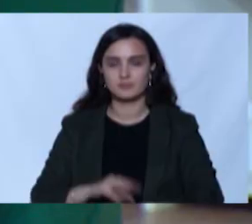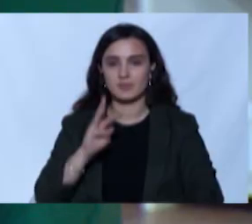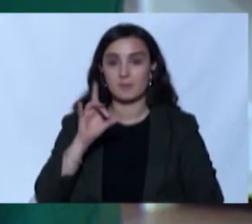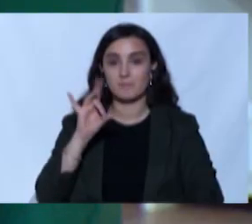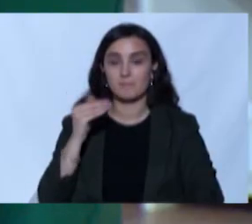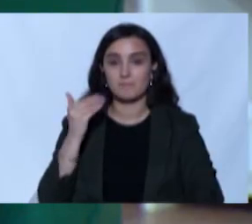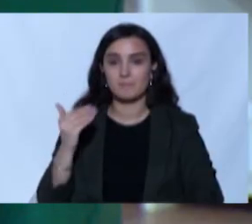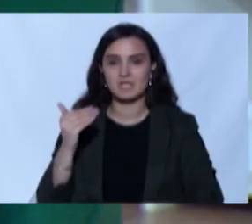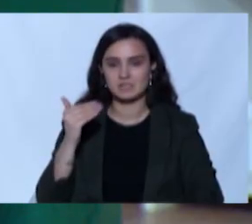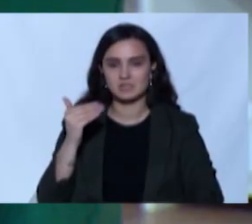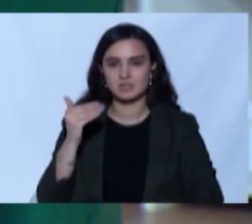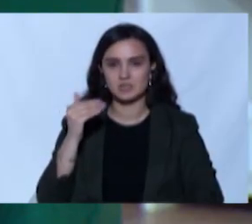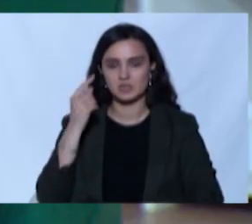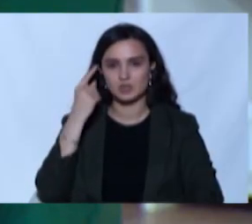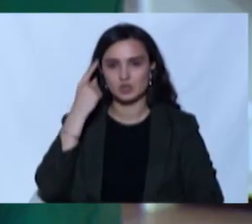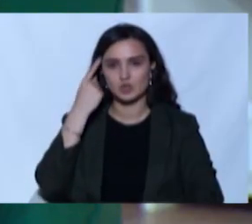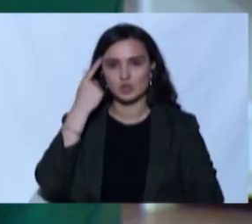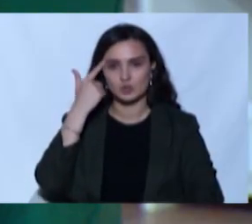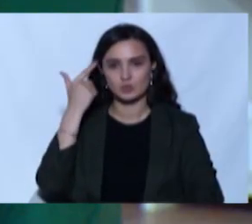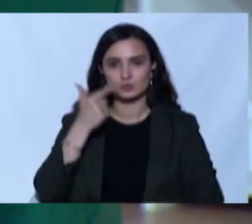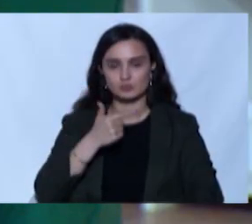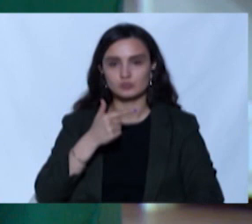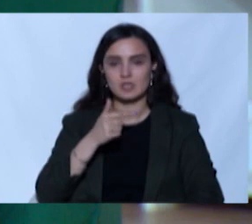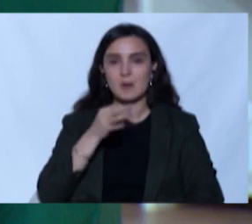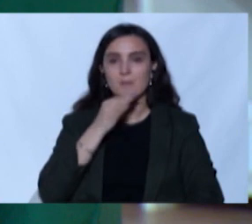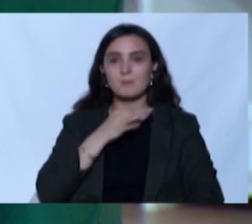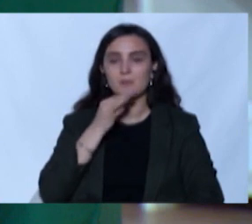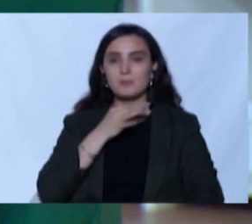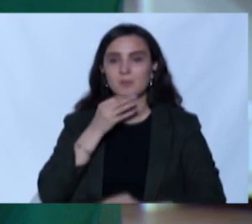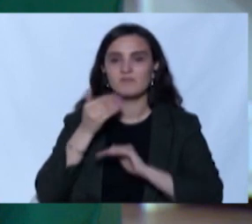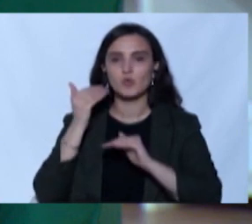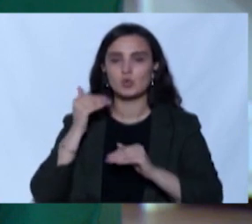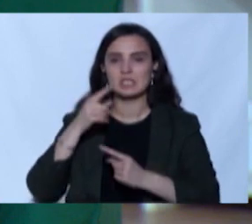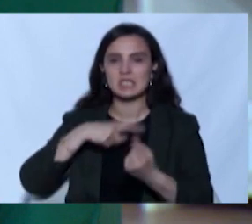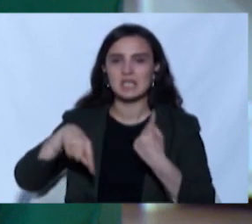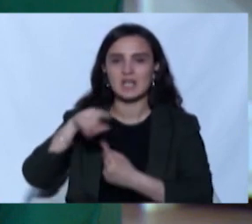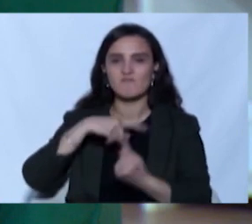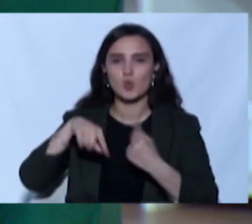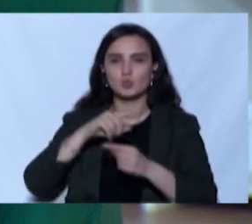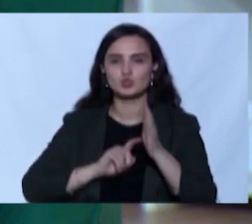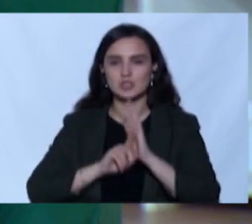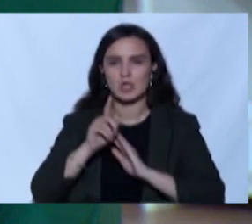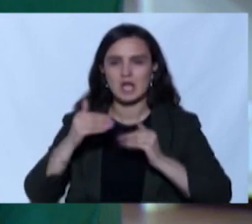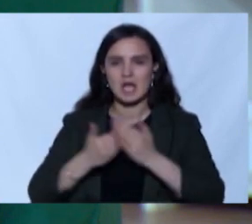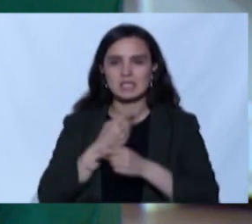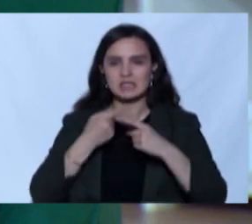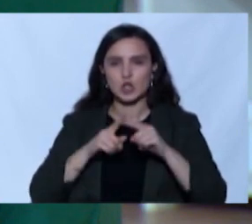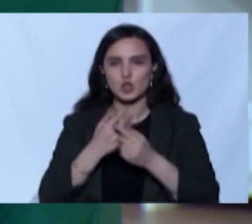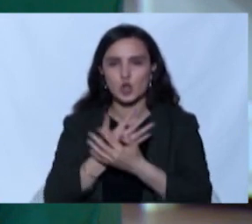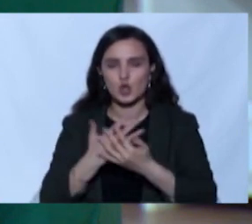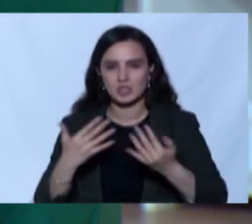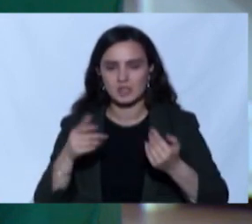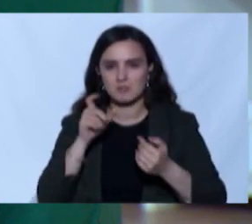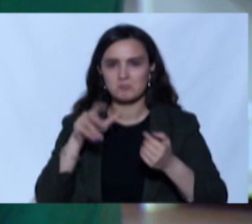Mary's acknowledgement of the beginnings of the Industrial Revolution, the developments of new technologies that people didn't